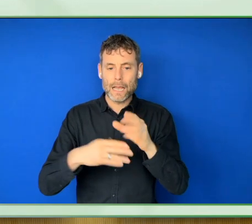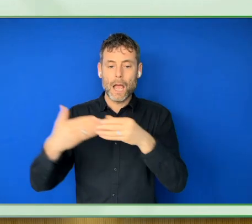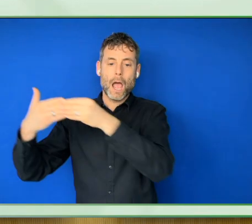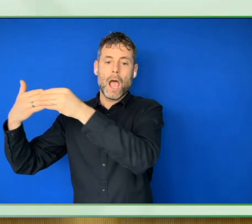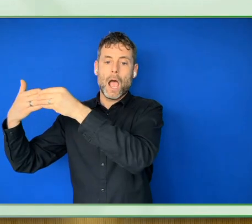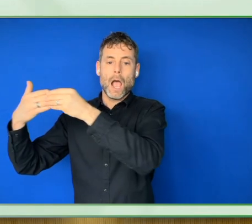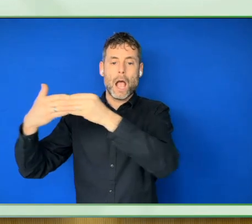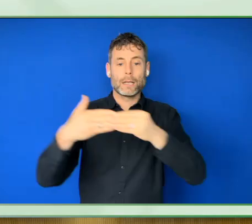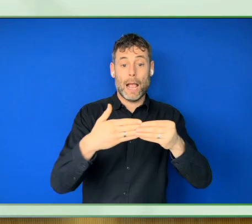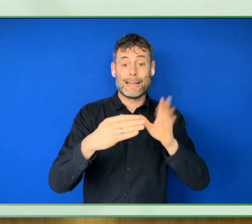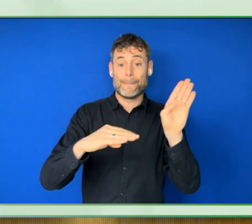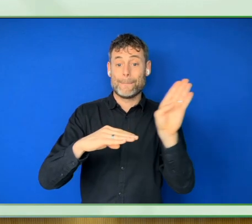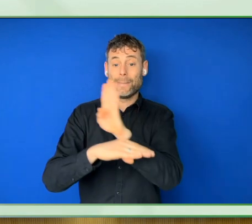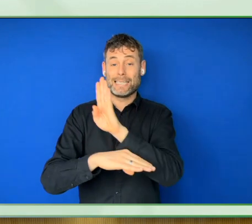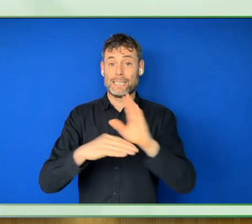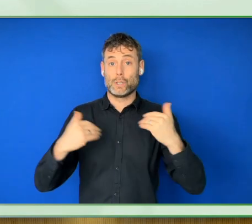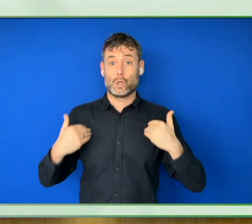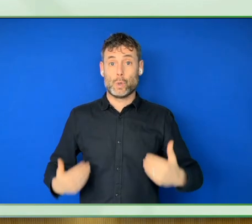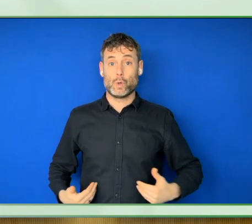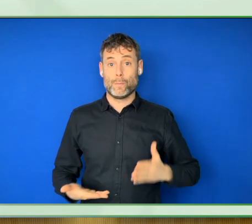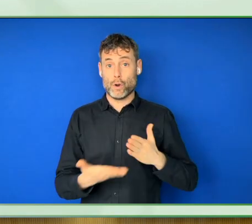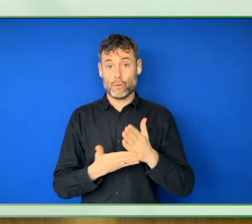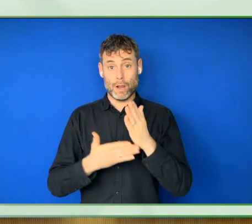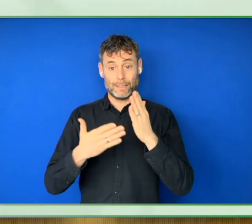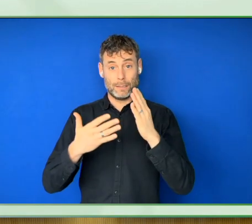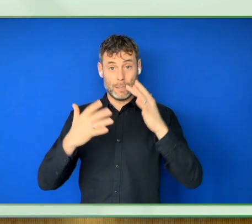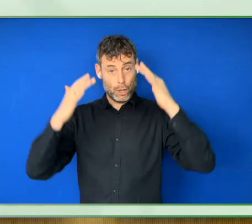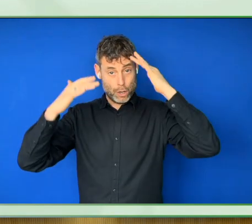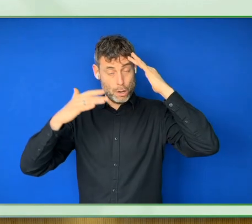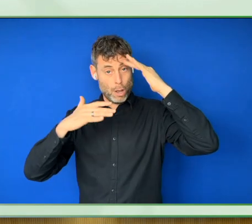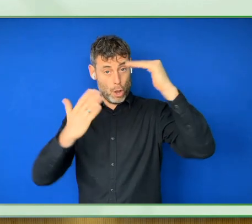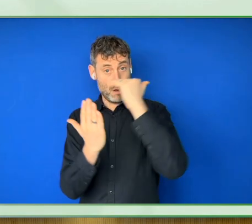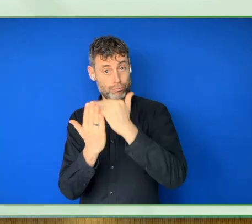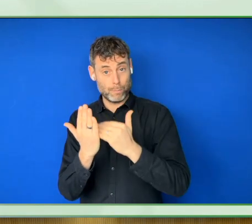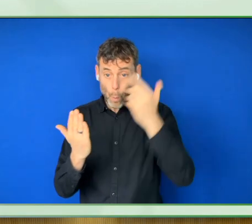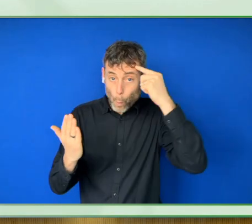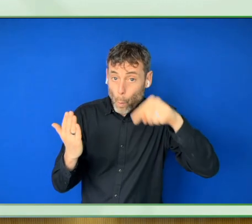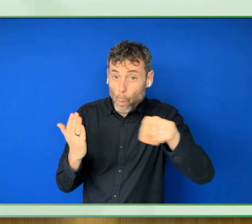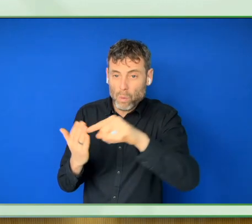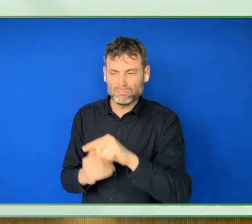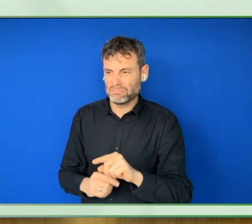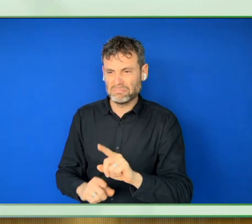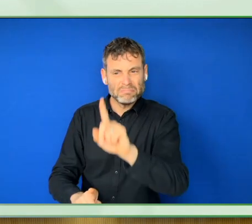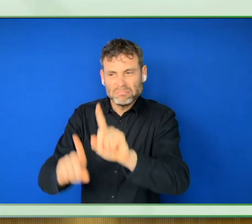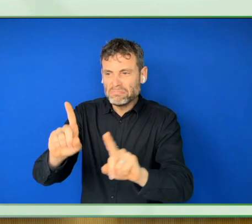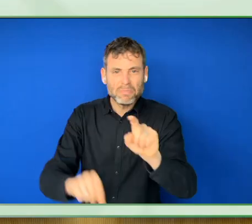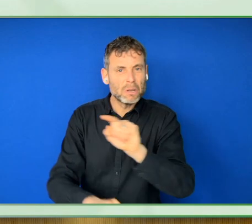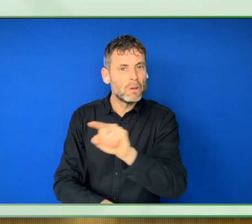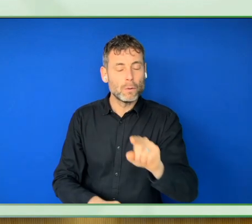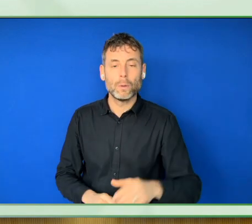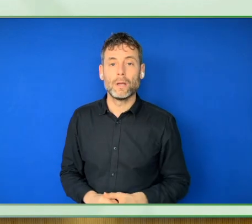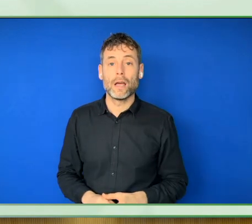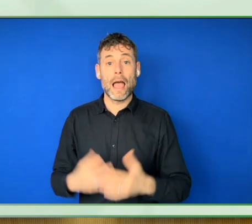in here? Yes, it's a few of you. But how many, is there currently a guidance that